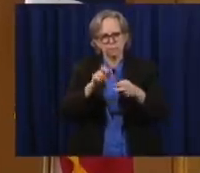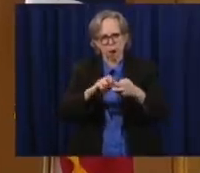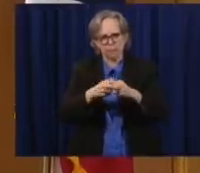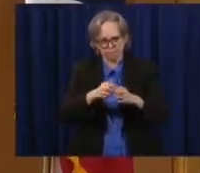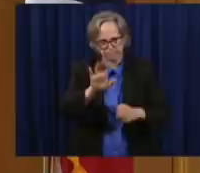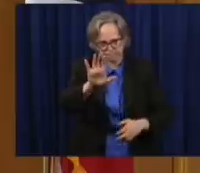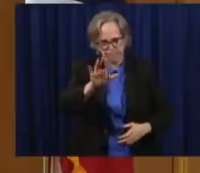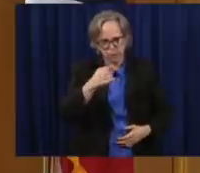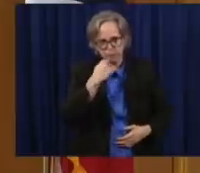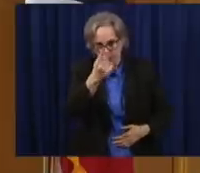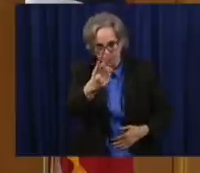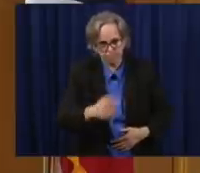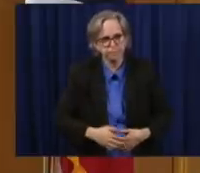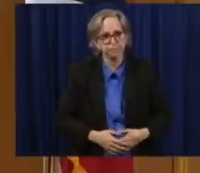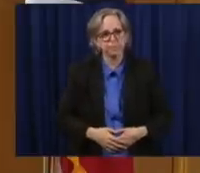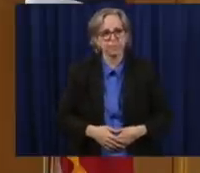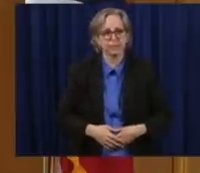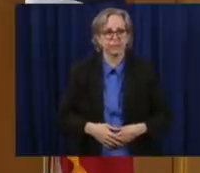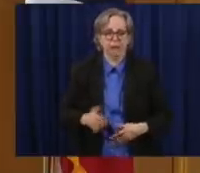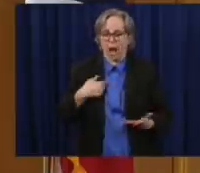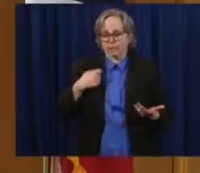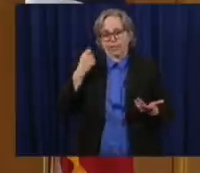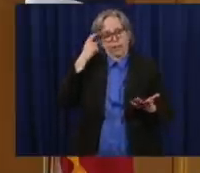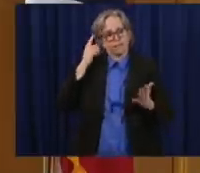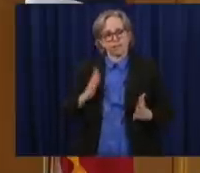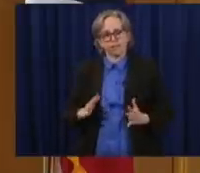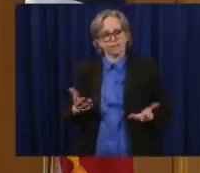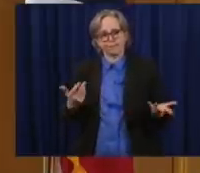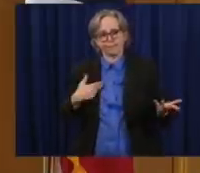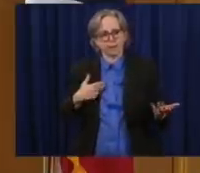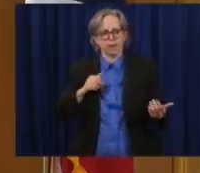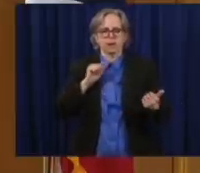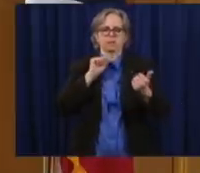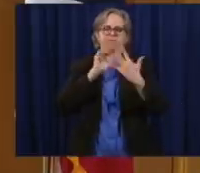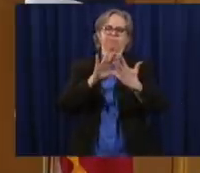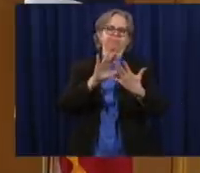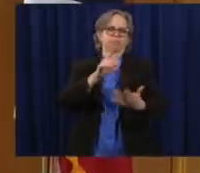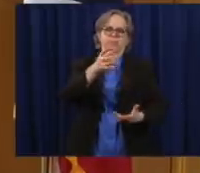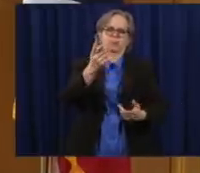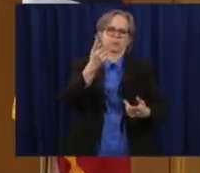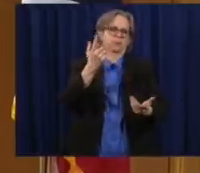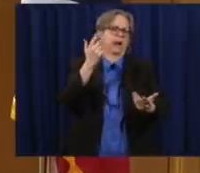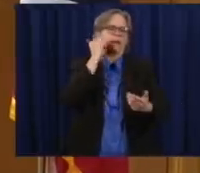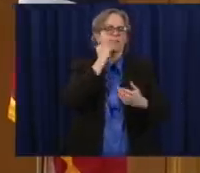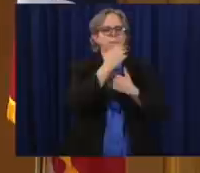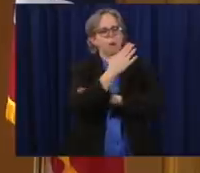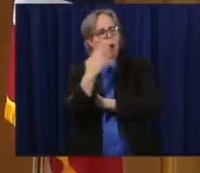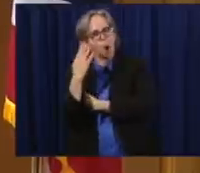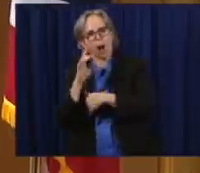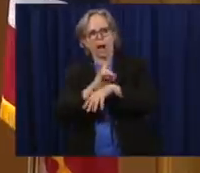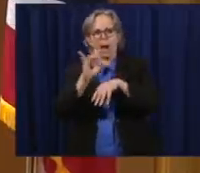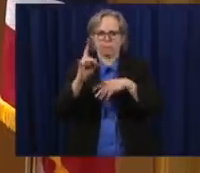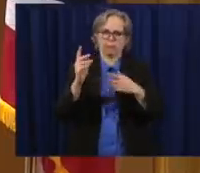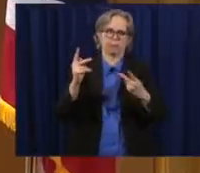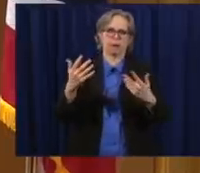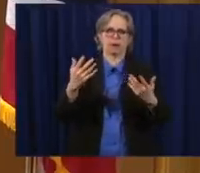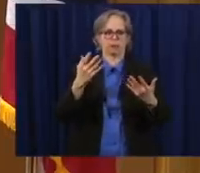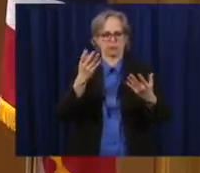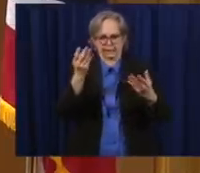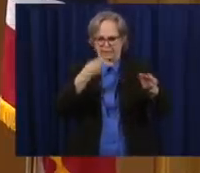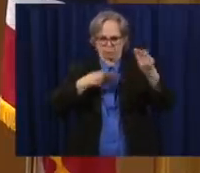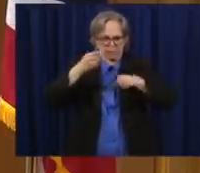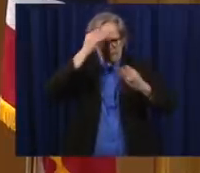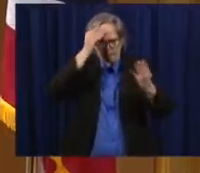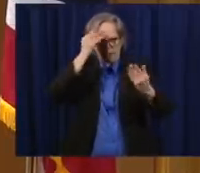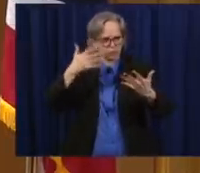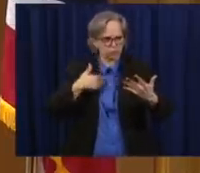governor, because I'm looking at this every single day, and every single morning at 8 o'clock I'm getting a number of reports. One of them is on testing,